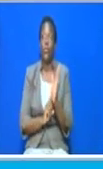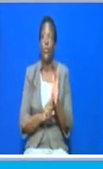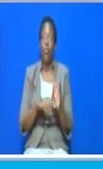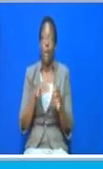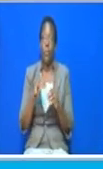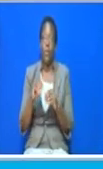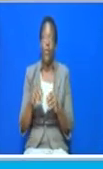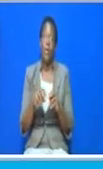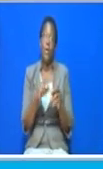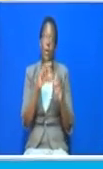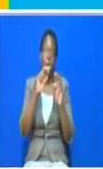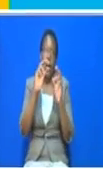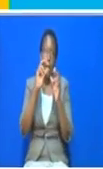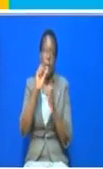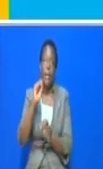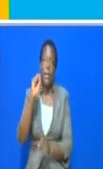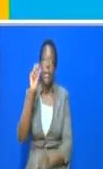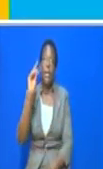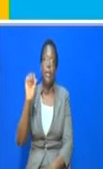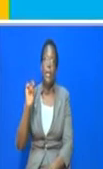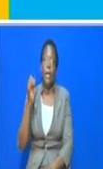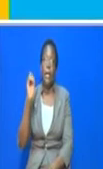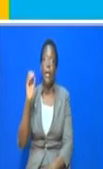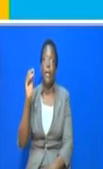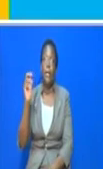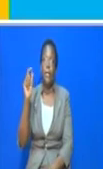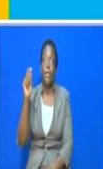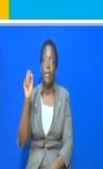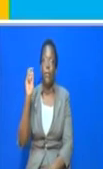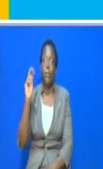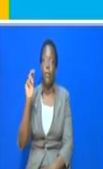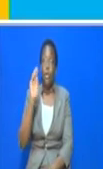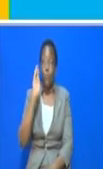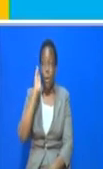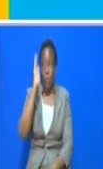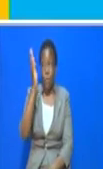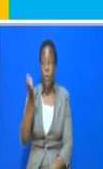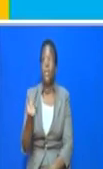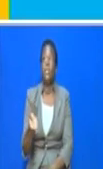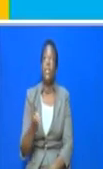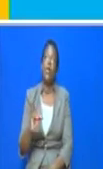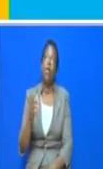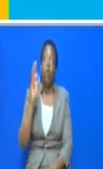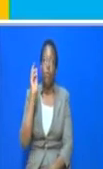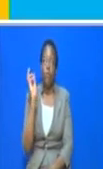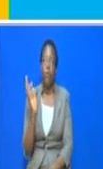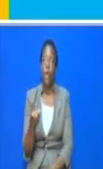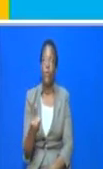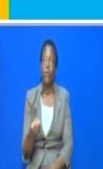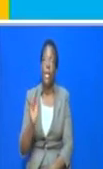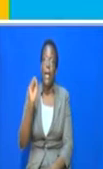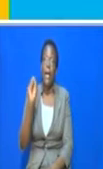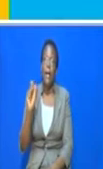doing adjectives, and our focus will be on functions of adjectives and typical